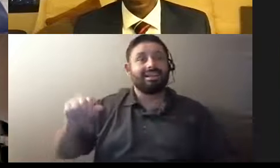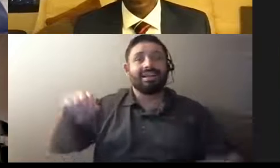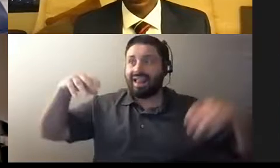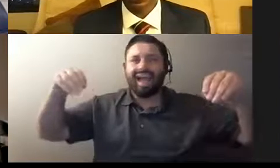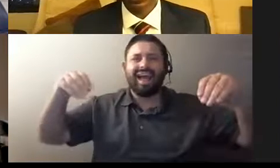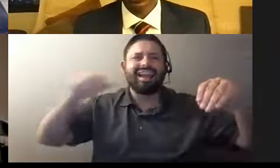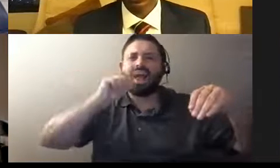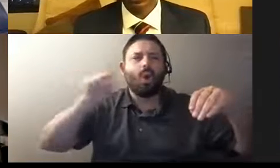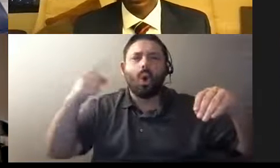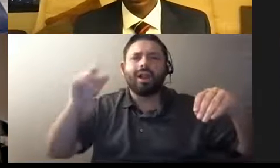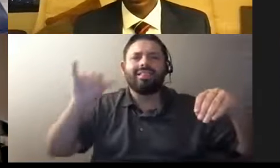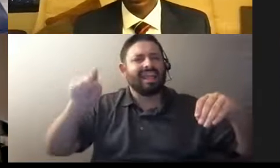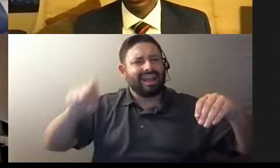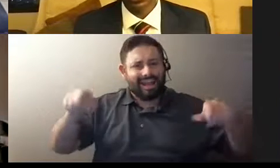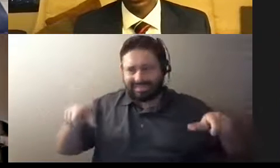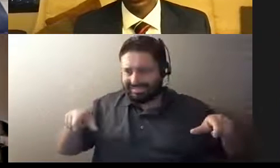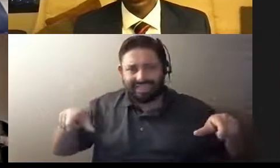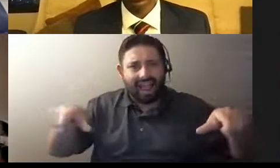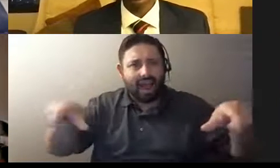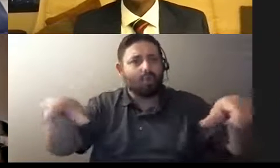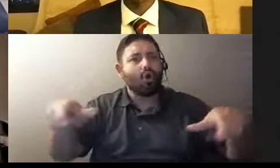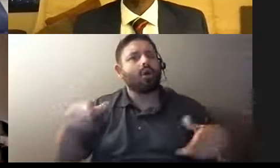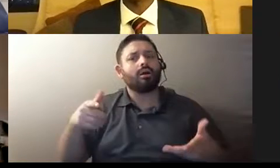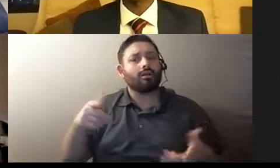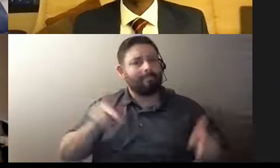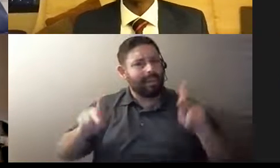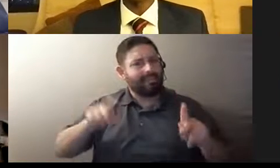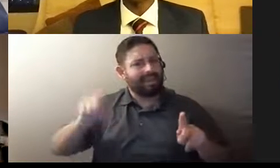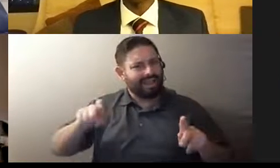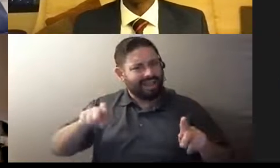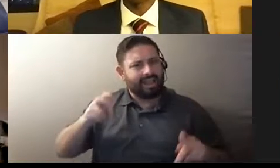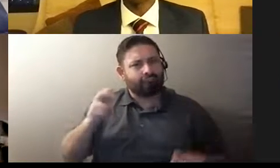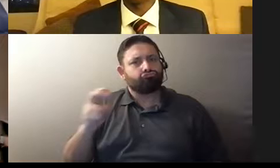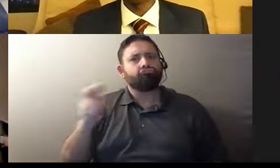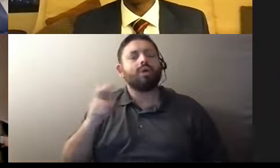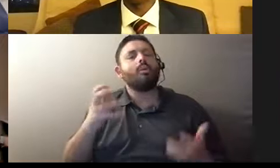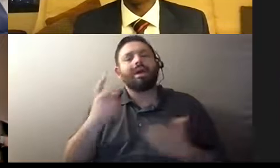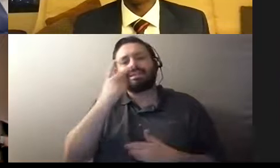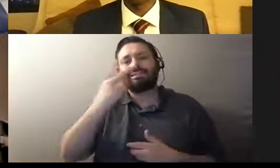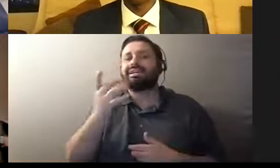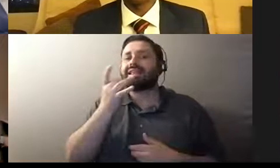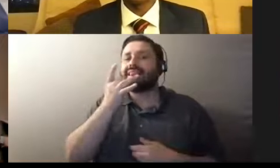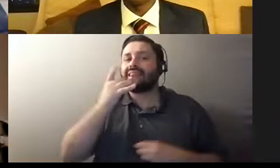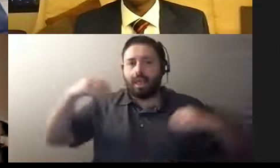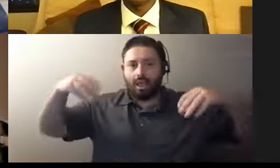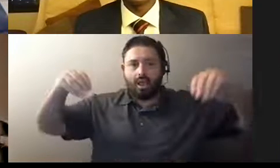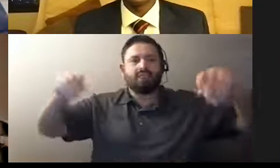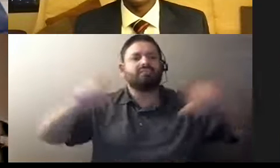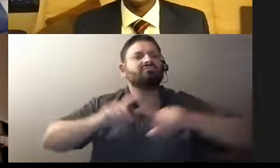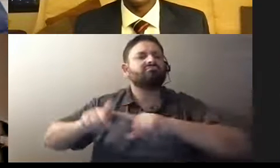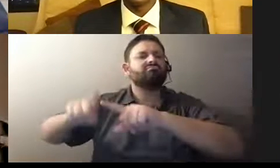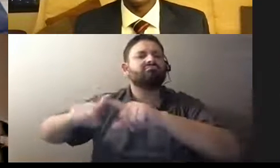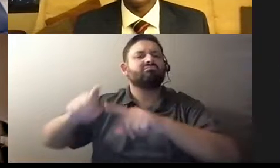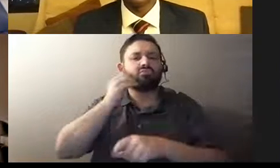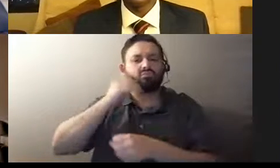sidewalks and things so that people can get around. But I would like to see us put lighting in several different neighborhoods. And